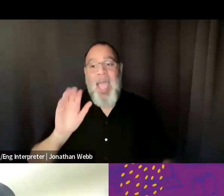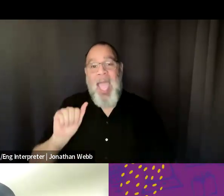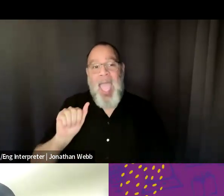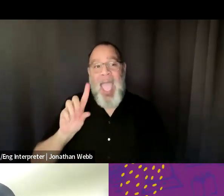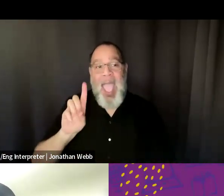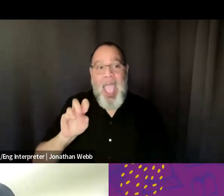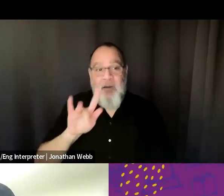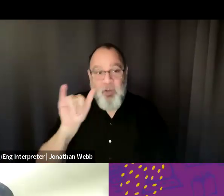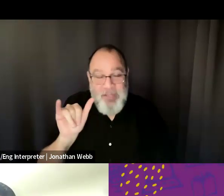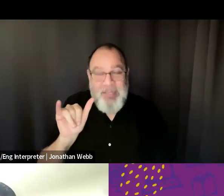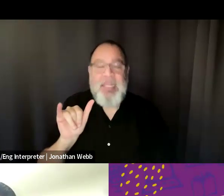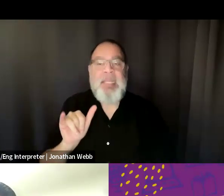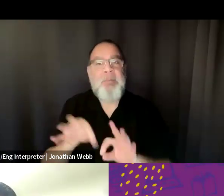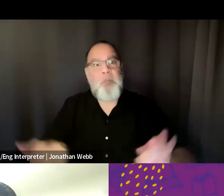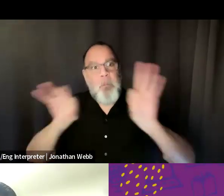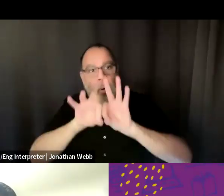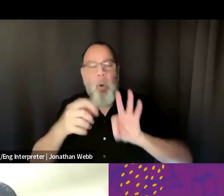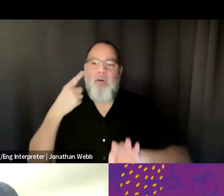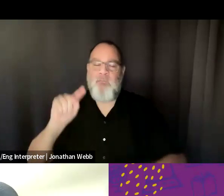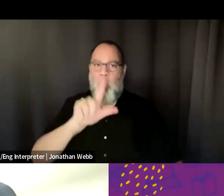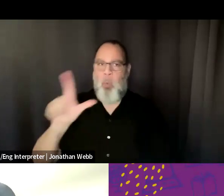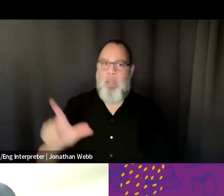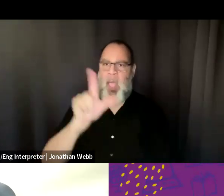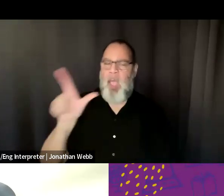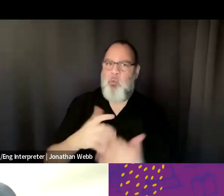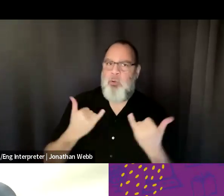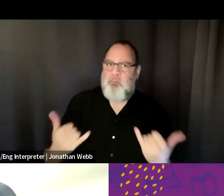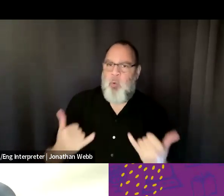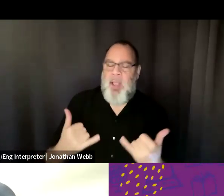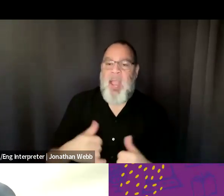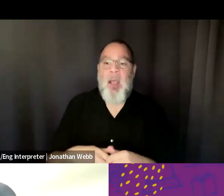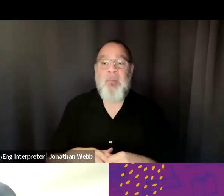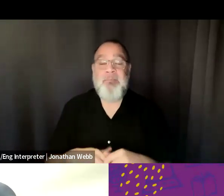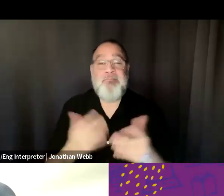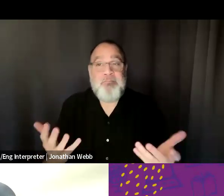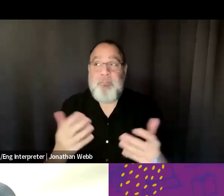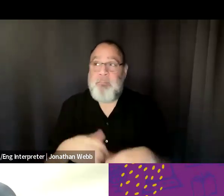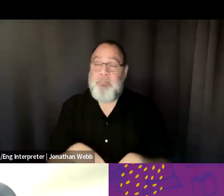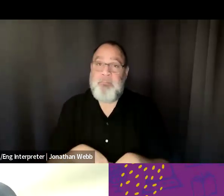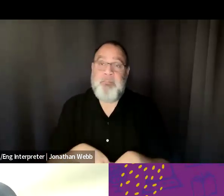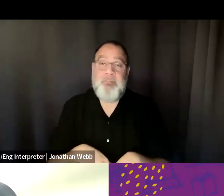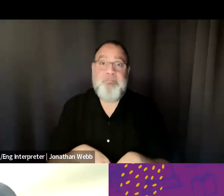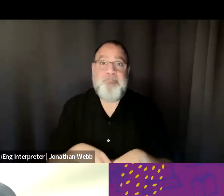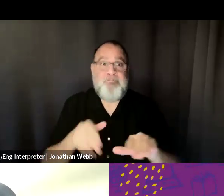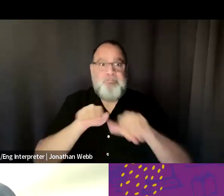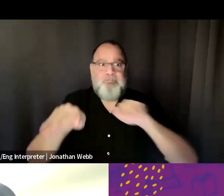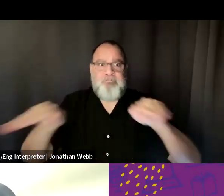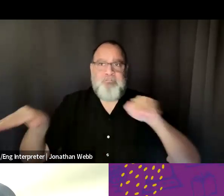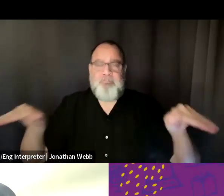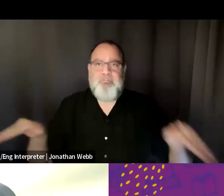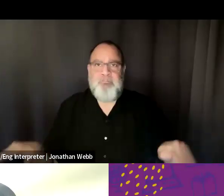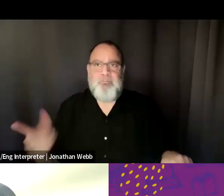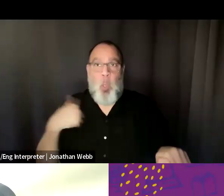right now, both in just a general sense of letting the public know we are still here, we are